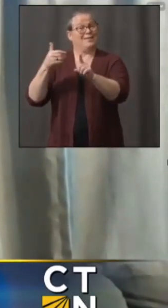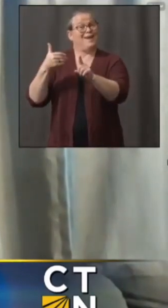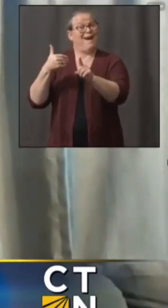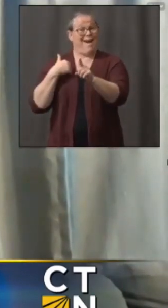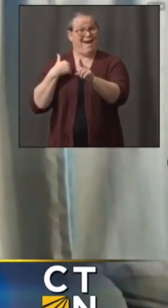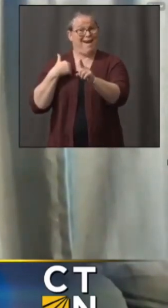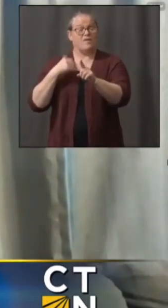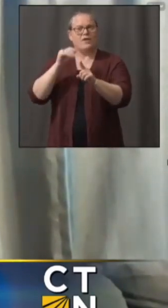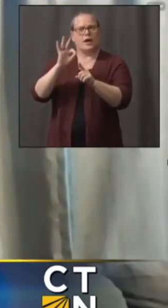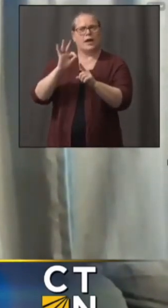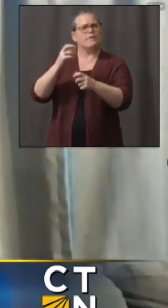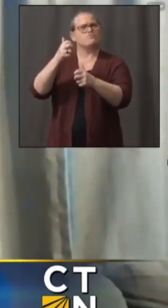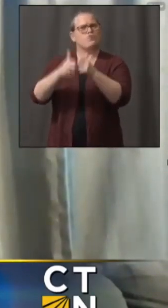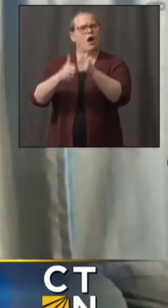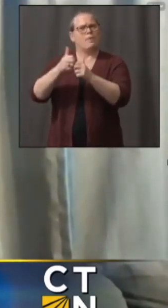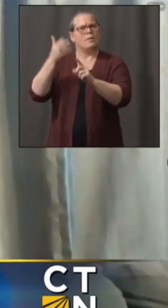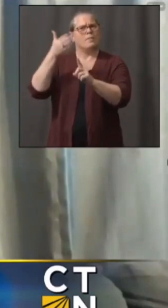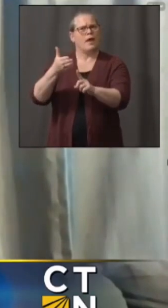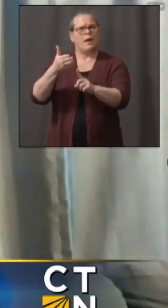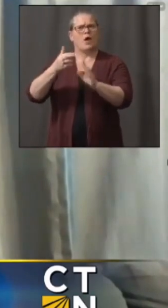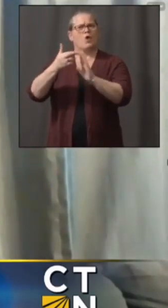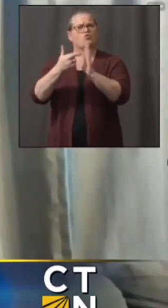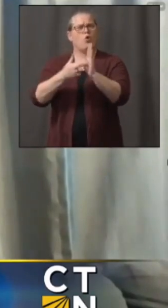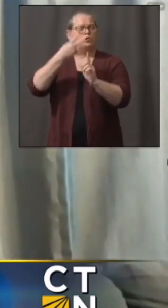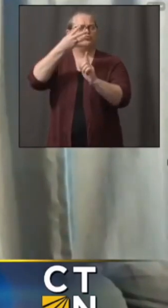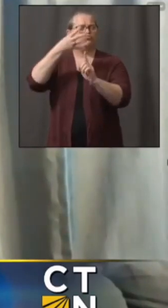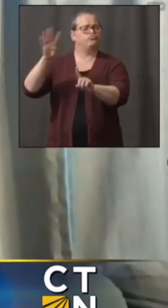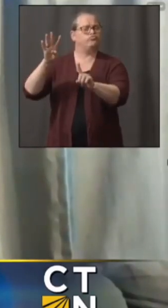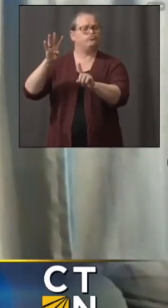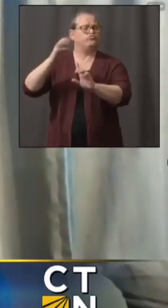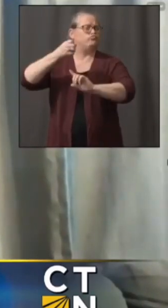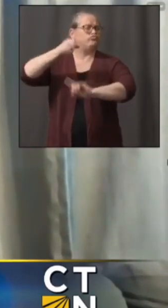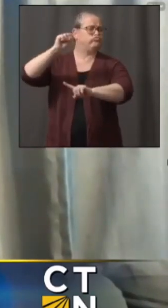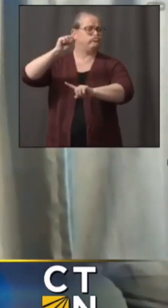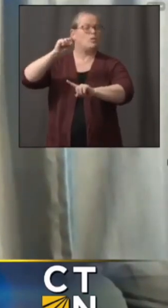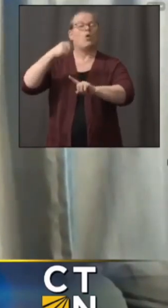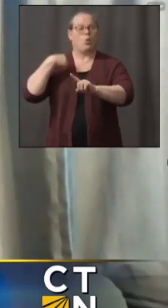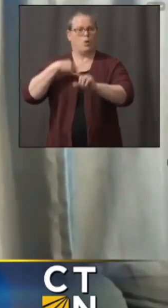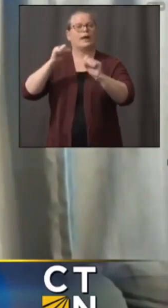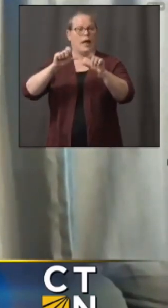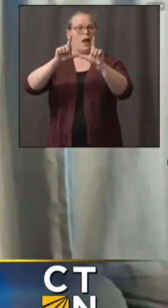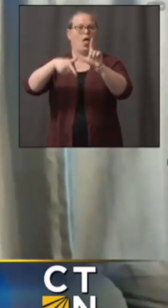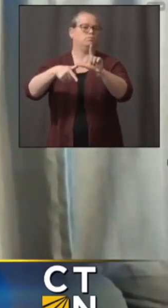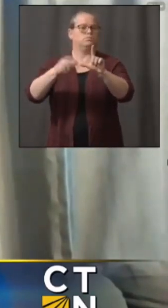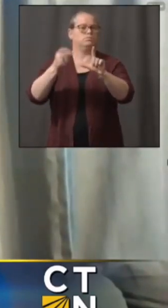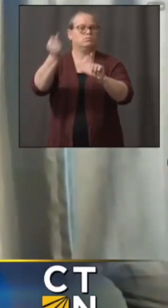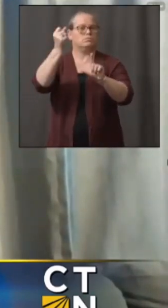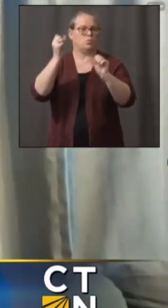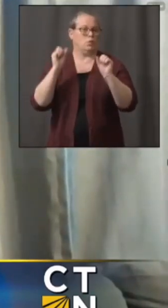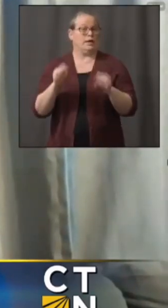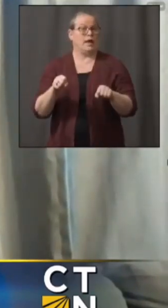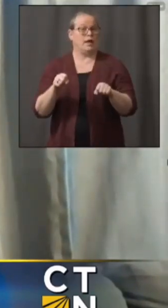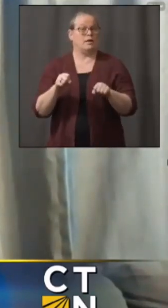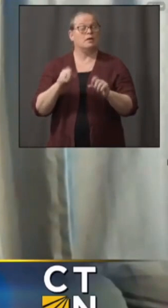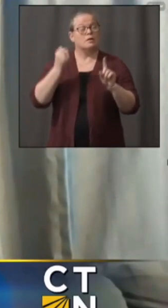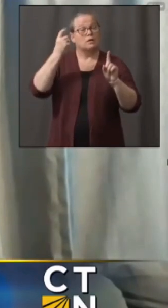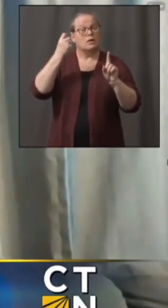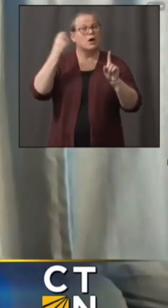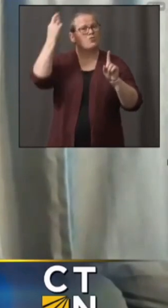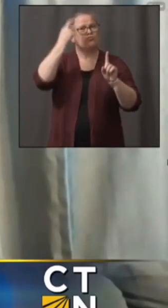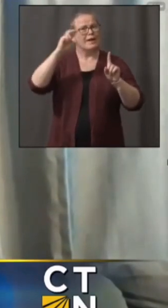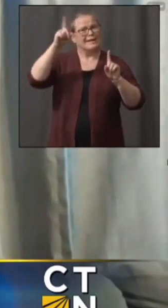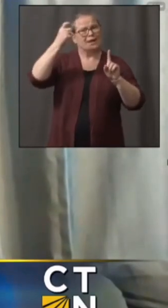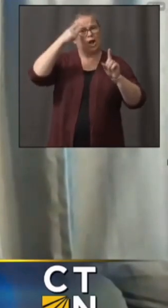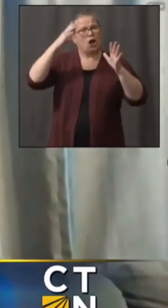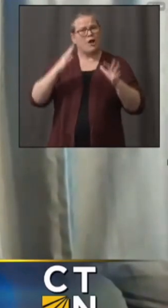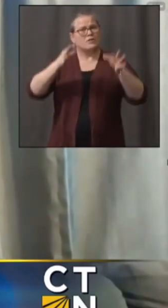are at risk. And certainly the governor's executive orders, the DECD rules, they're clearly designed to protect public health. And so